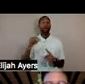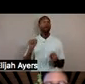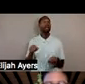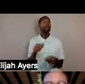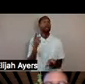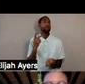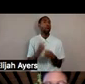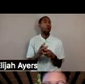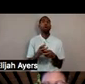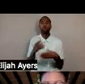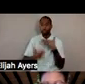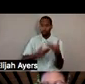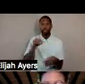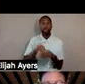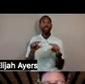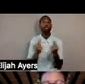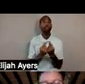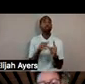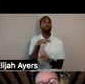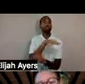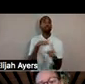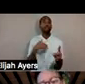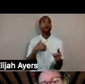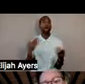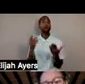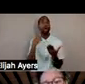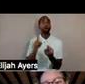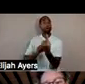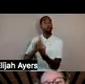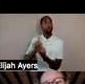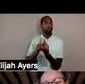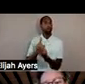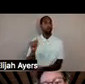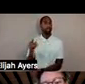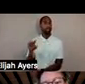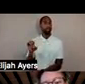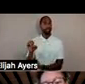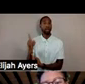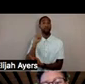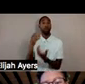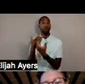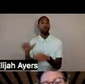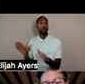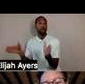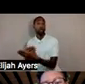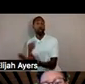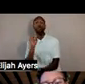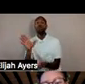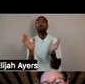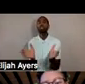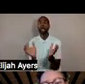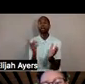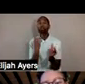setting. So I'm here to offer compassionate one-to-one space via breakout rooms or chat to